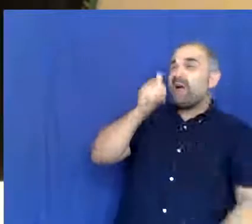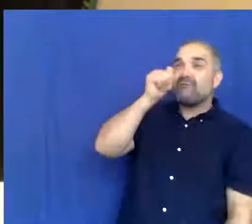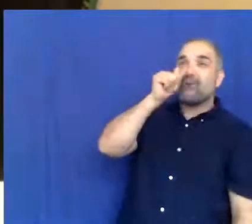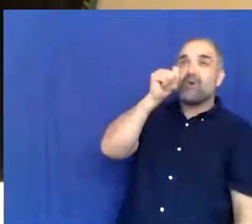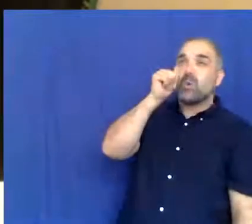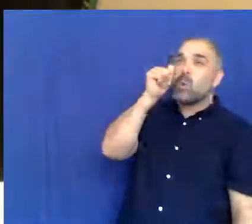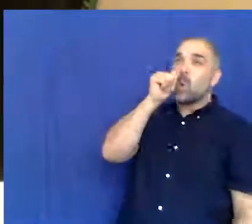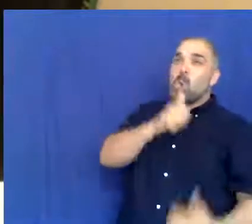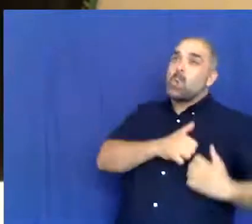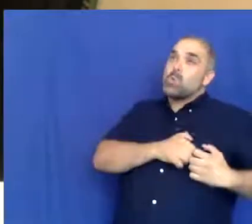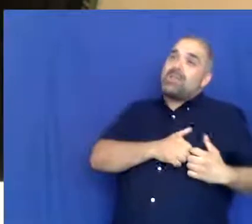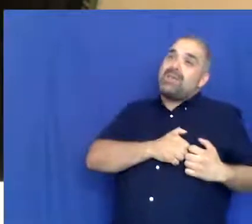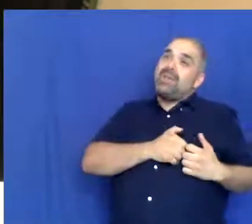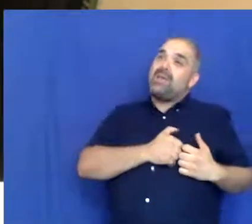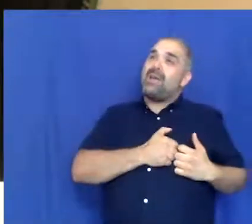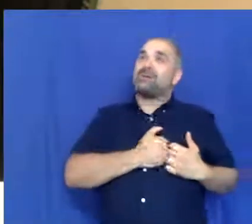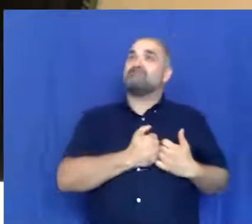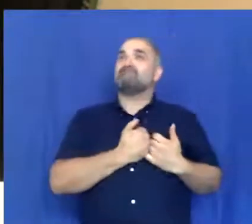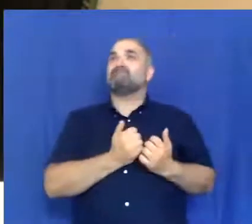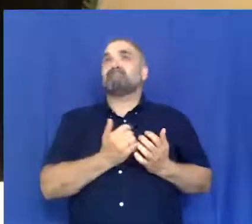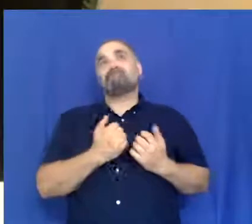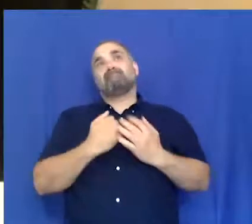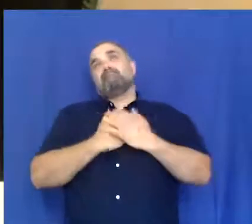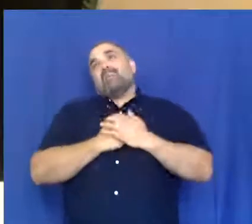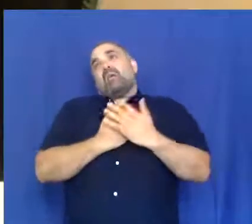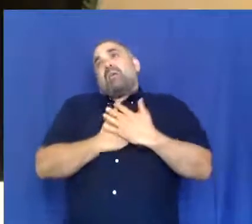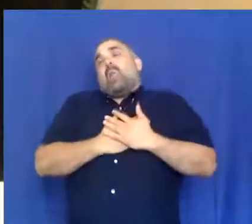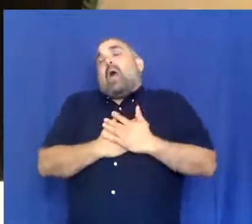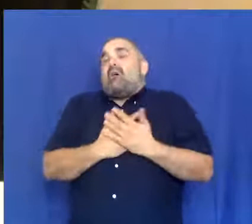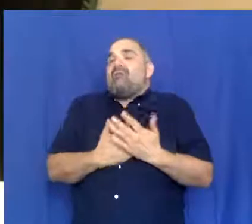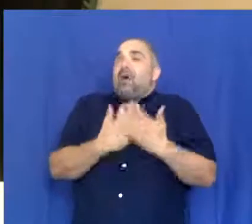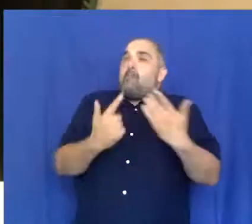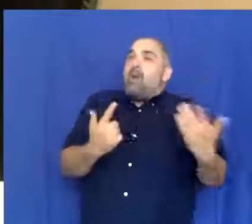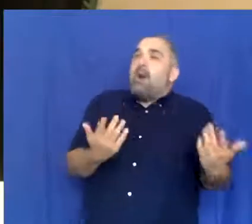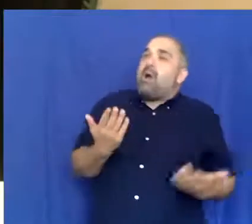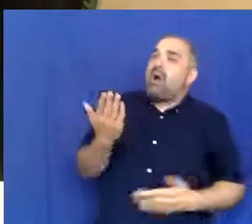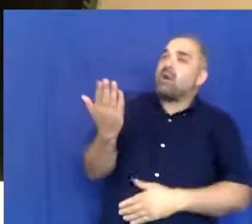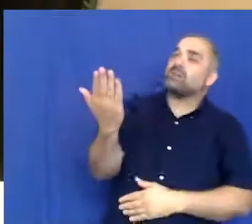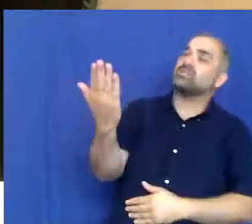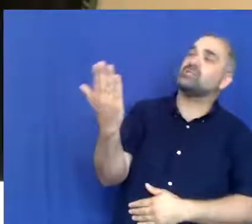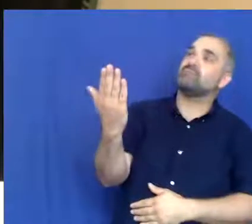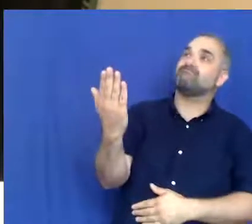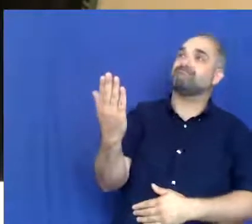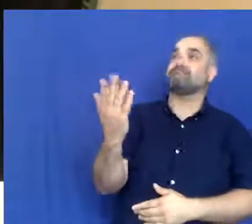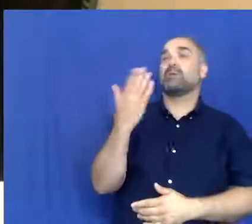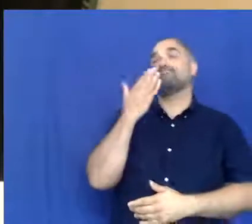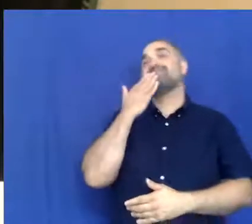never know, dear, how much I love you.